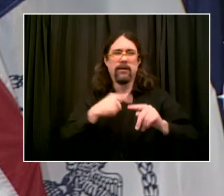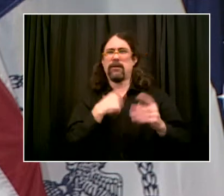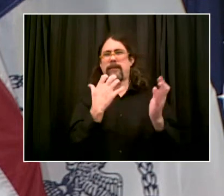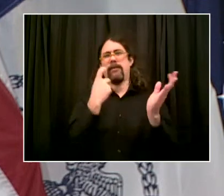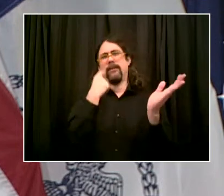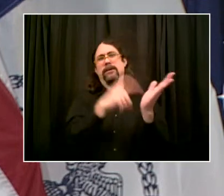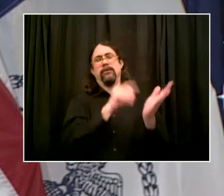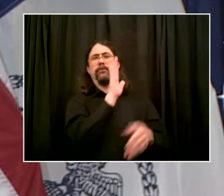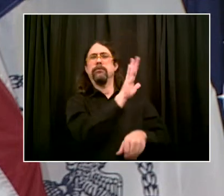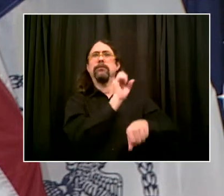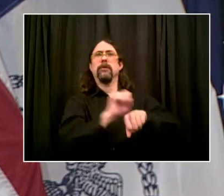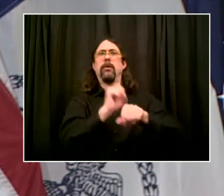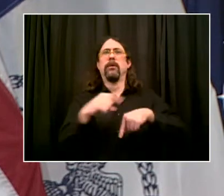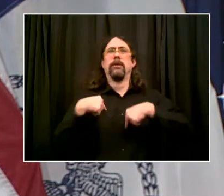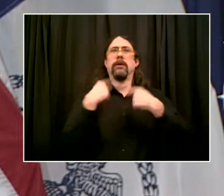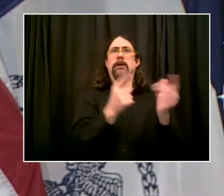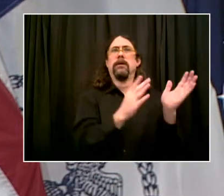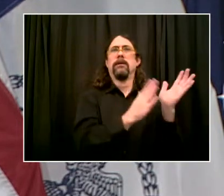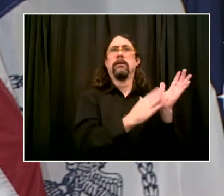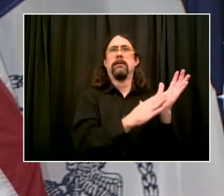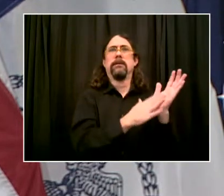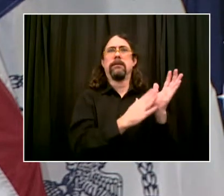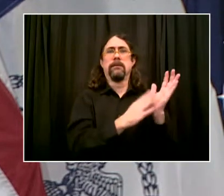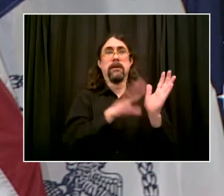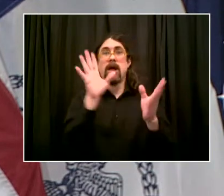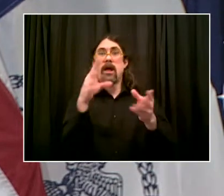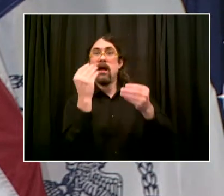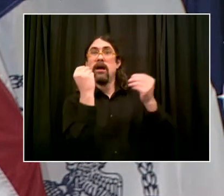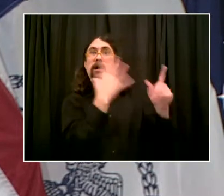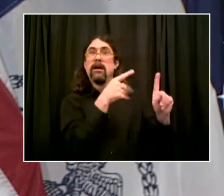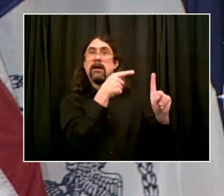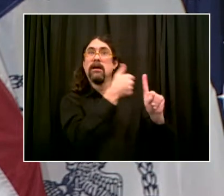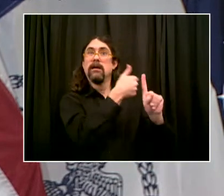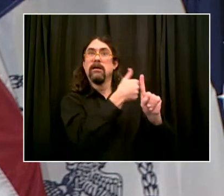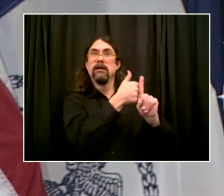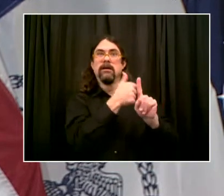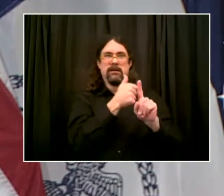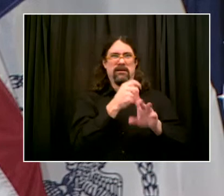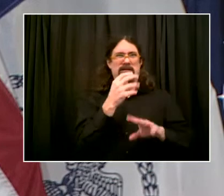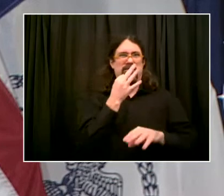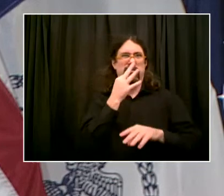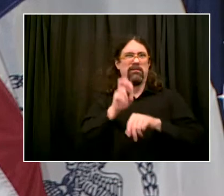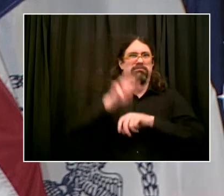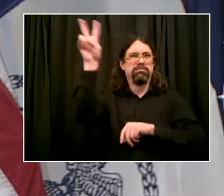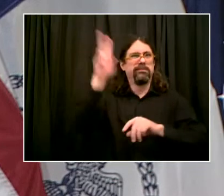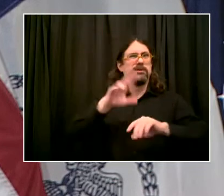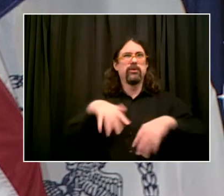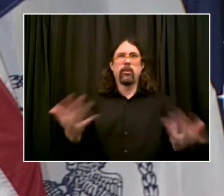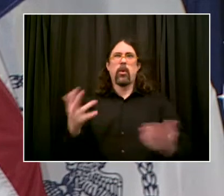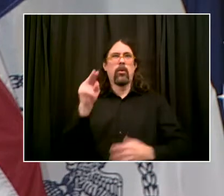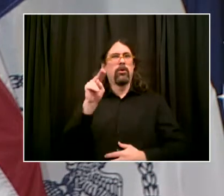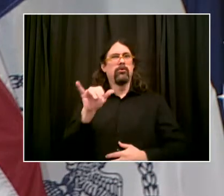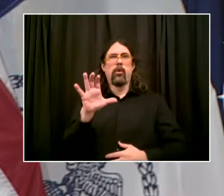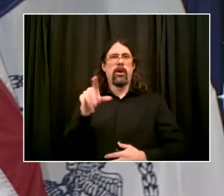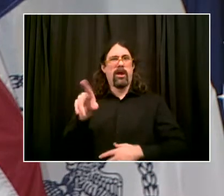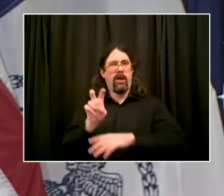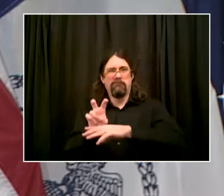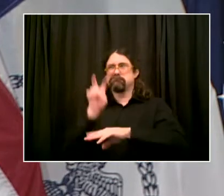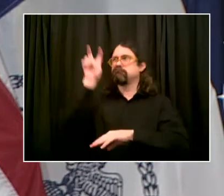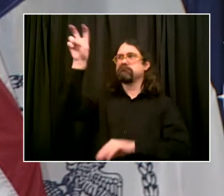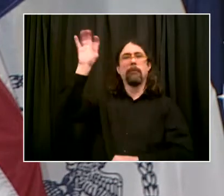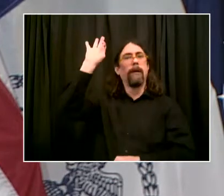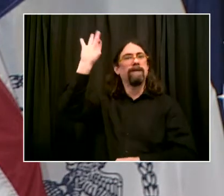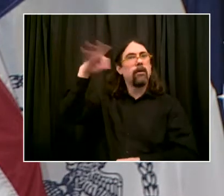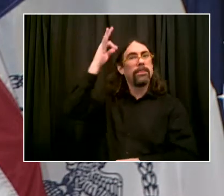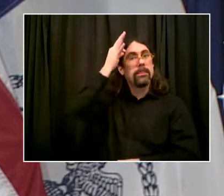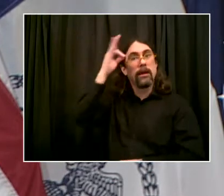us to become the national FEMA administrator. Congratulations, Deanne. You have earned it, and you're going to do an incredible job for this whole country.